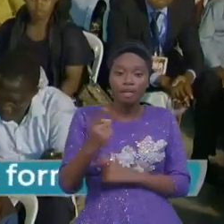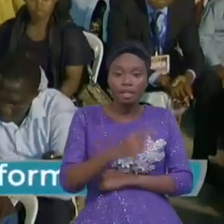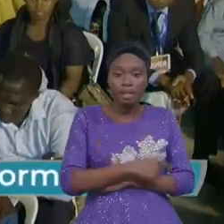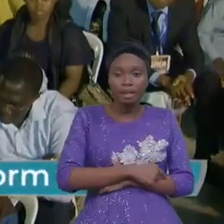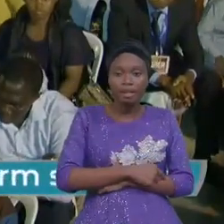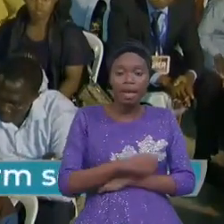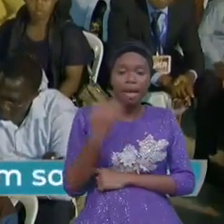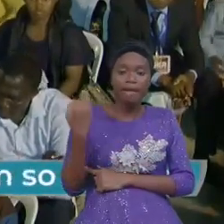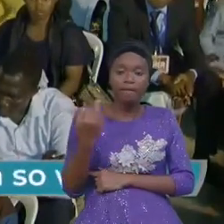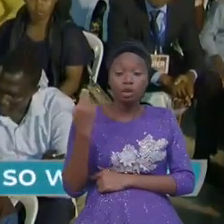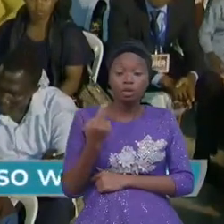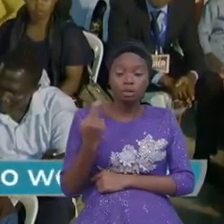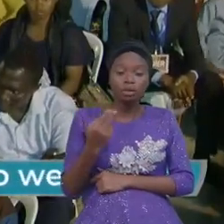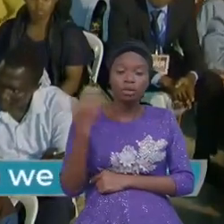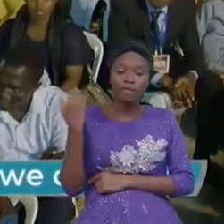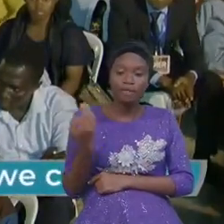Friday,